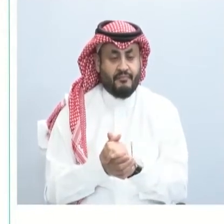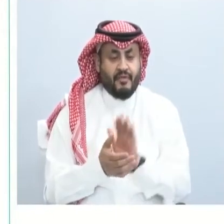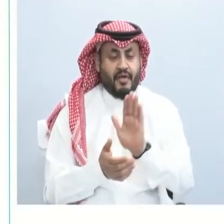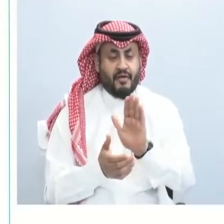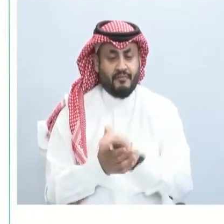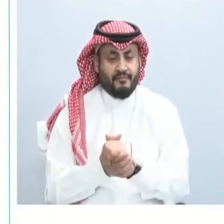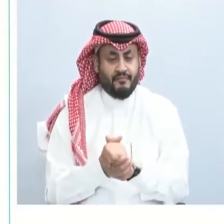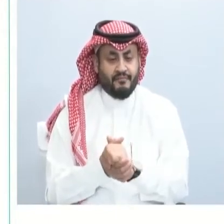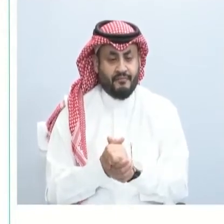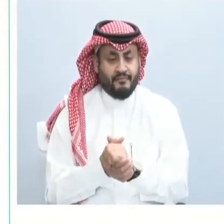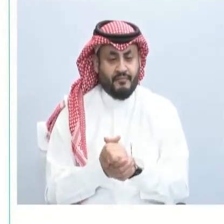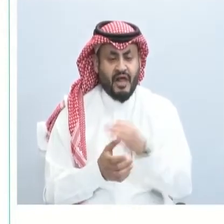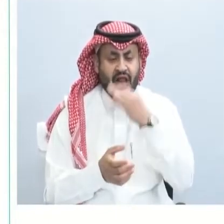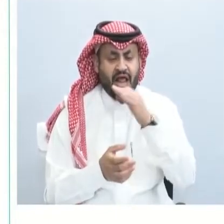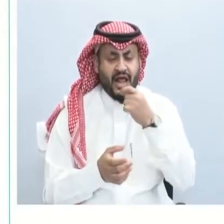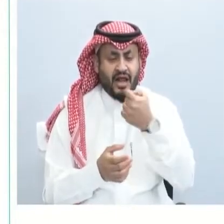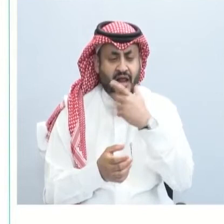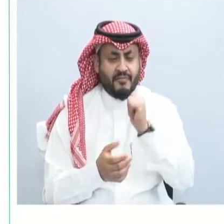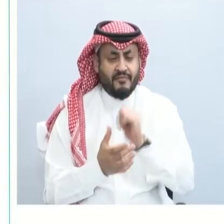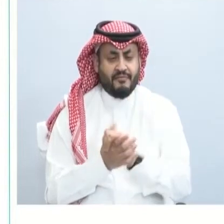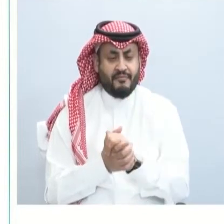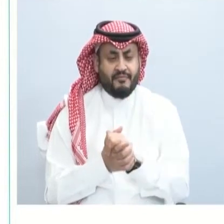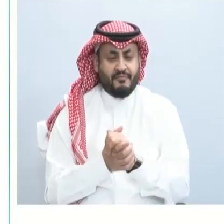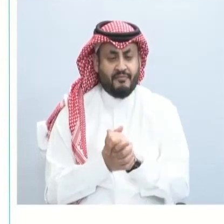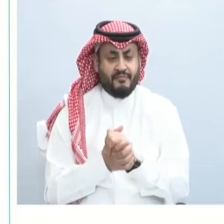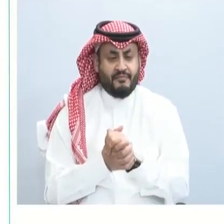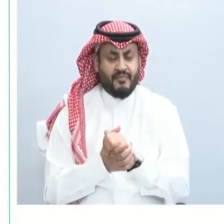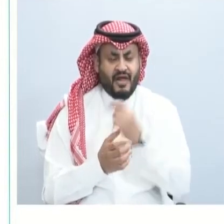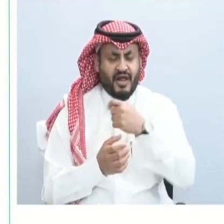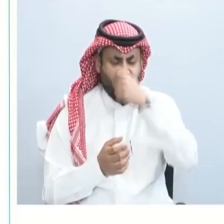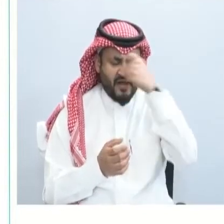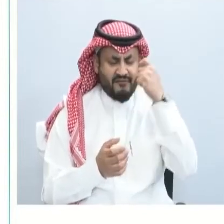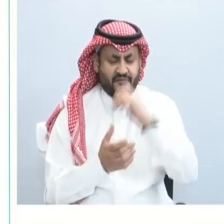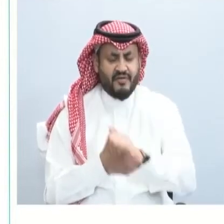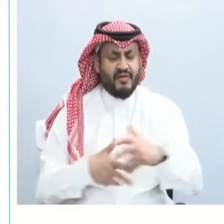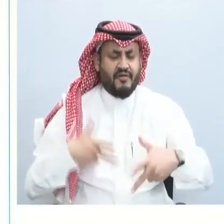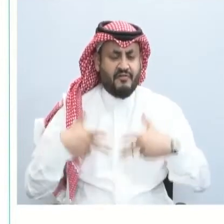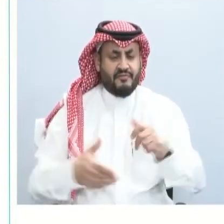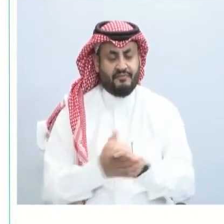Enough. Don't laugh. I know it's tough, but it's lots of fun.